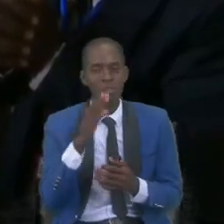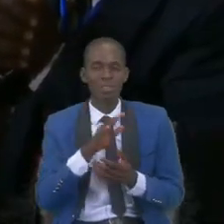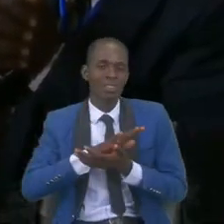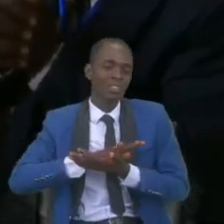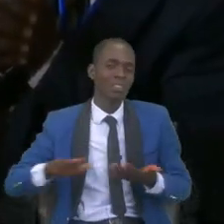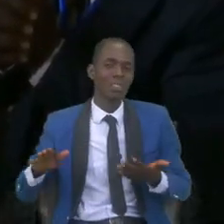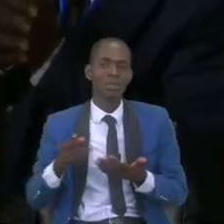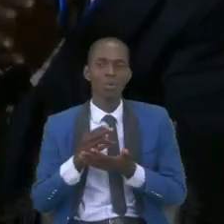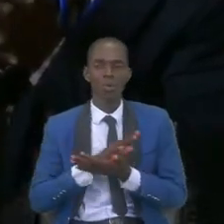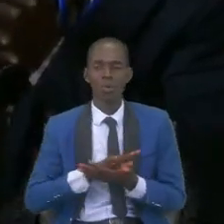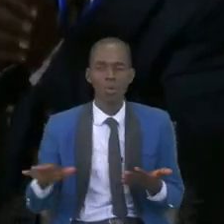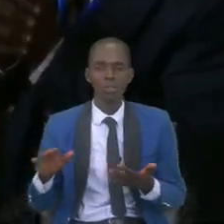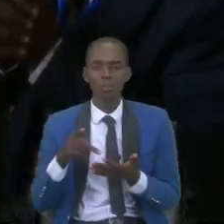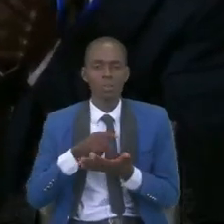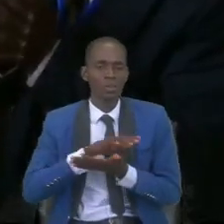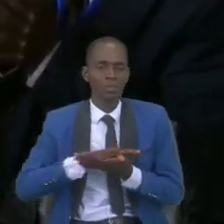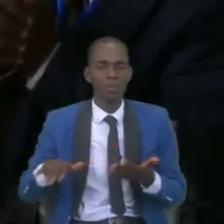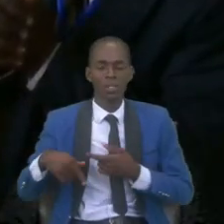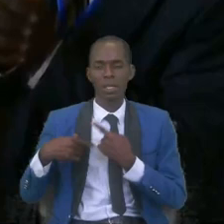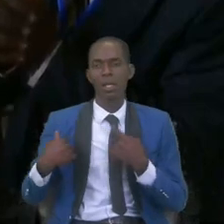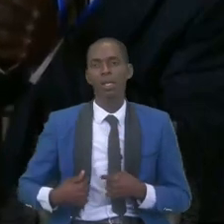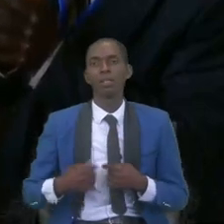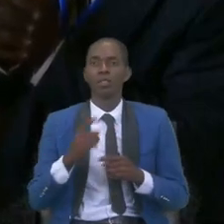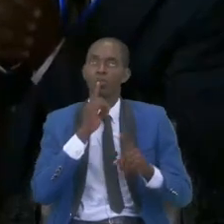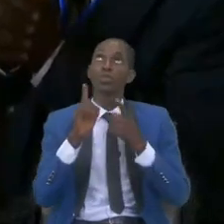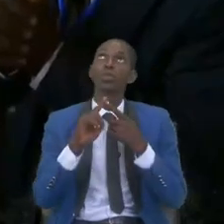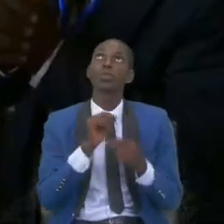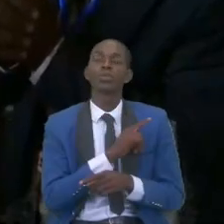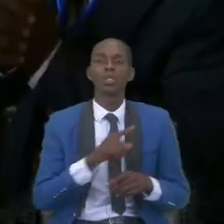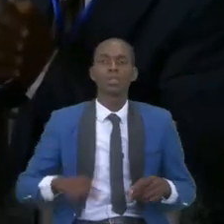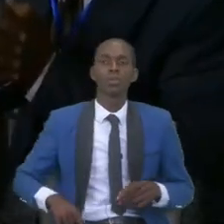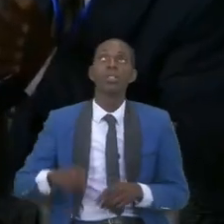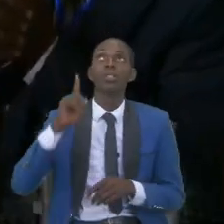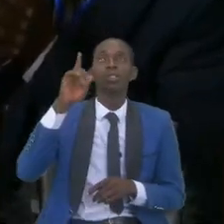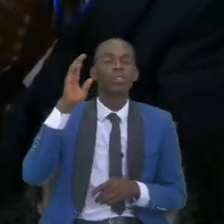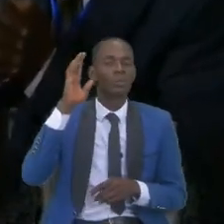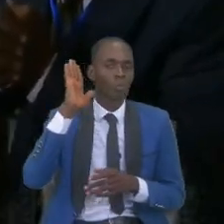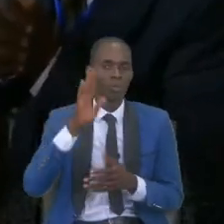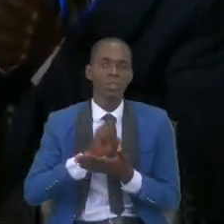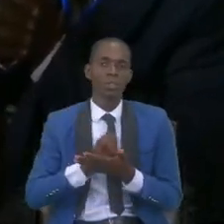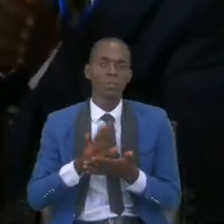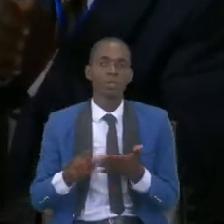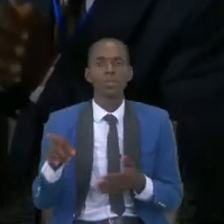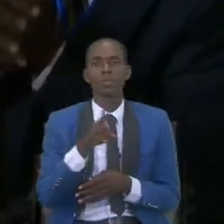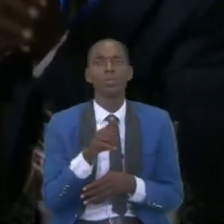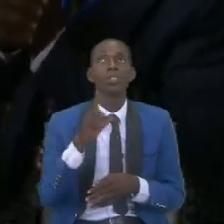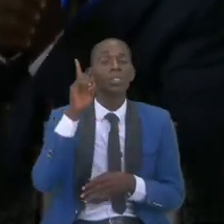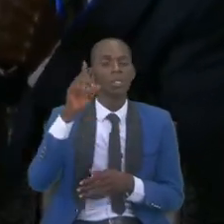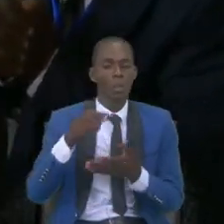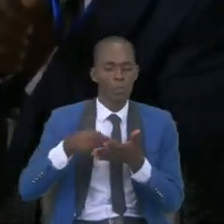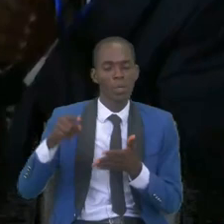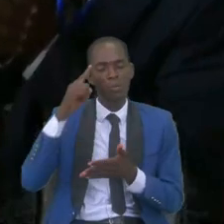holy, purified heart. Tell the Lord, he sanctifies. He paid for it.